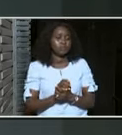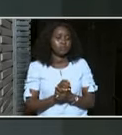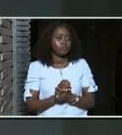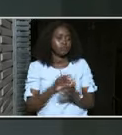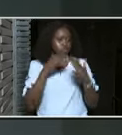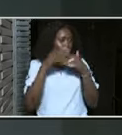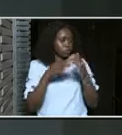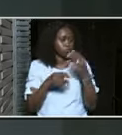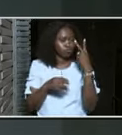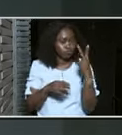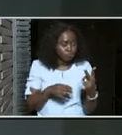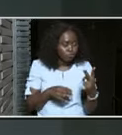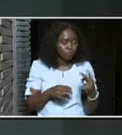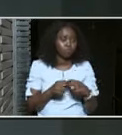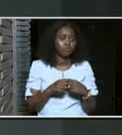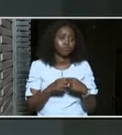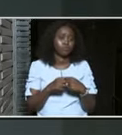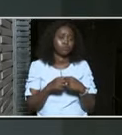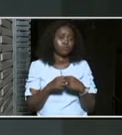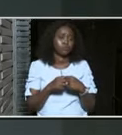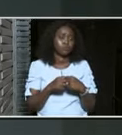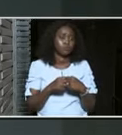So also we built two